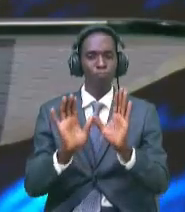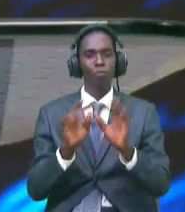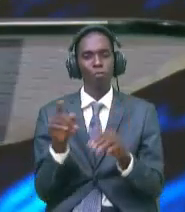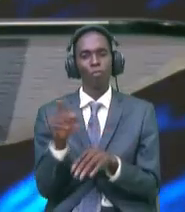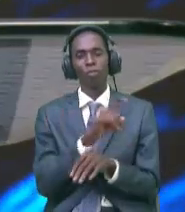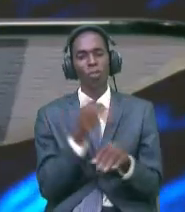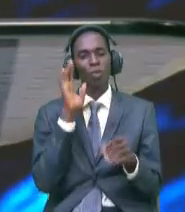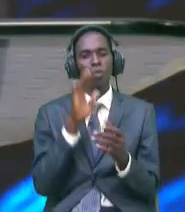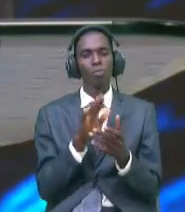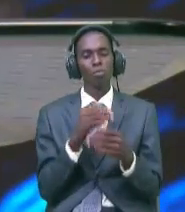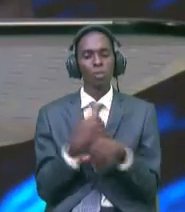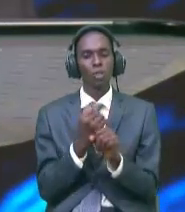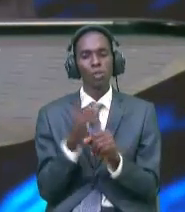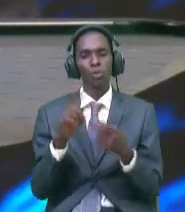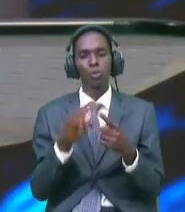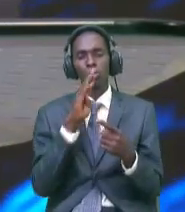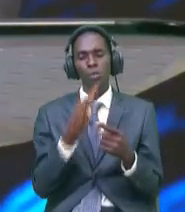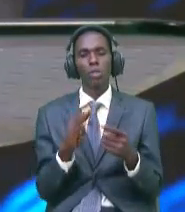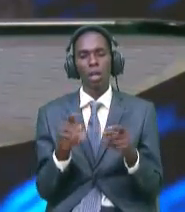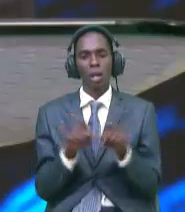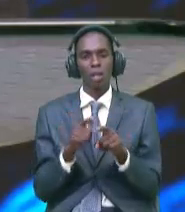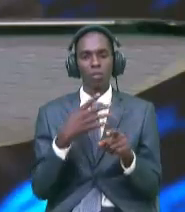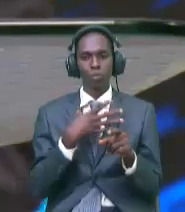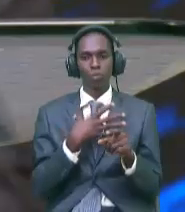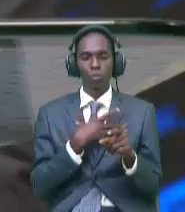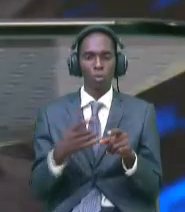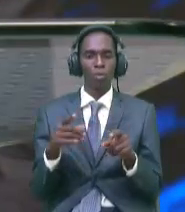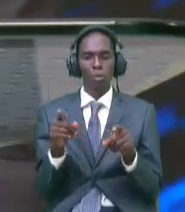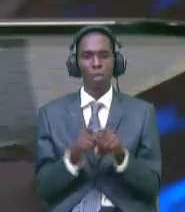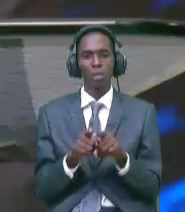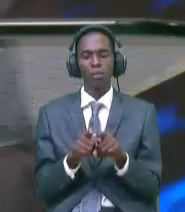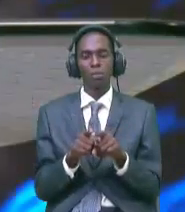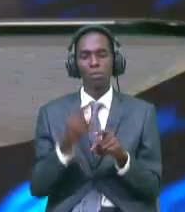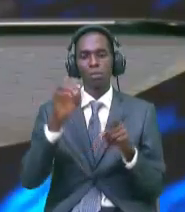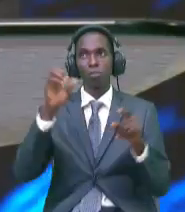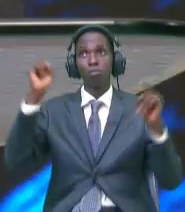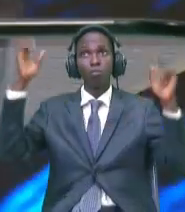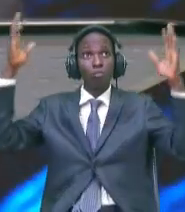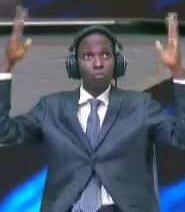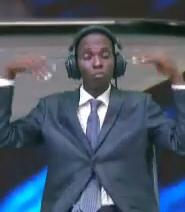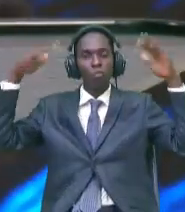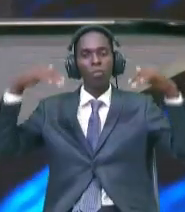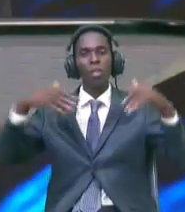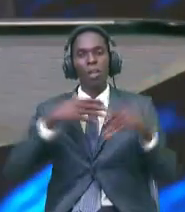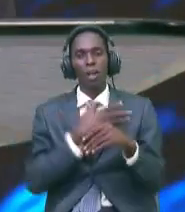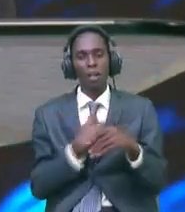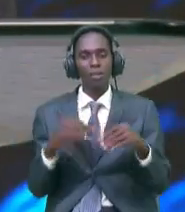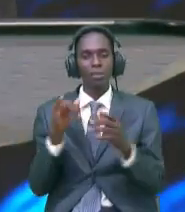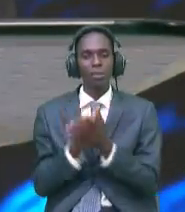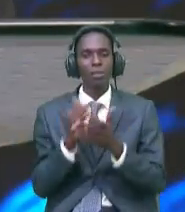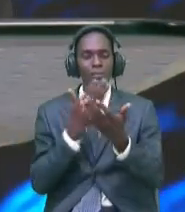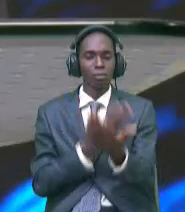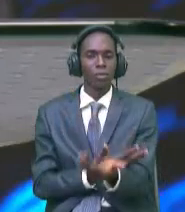then you'll have a new life. And should the Lord come at night, in the evening, morning, afternoon, in the day